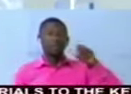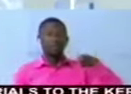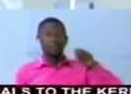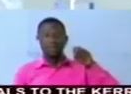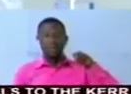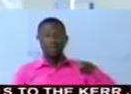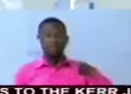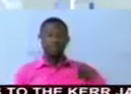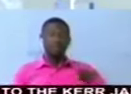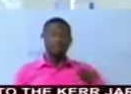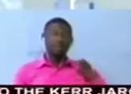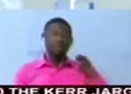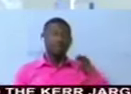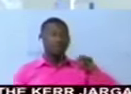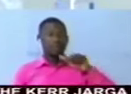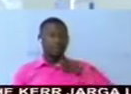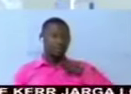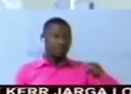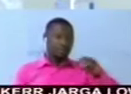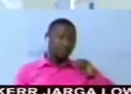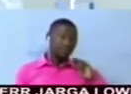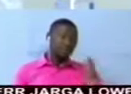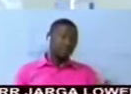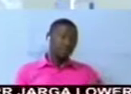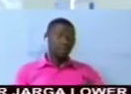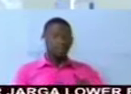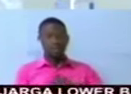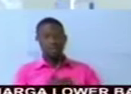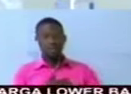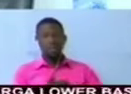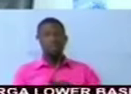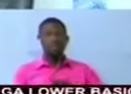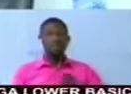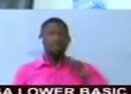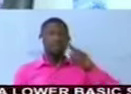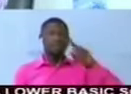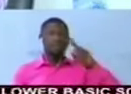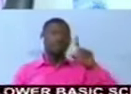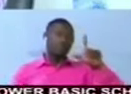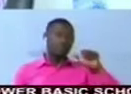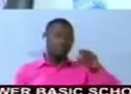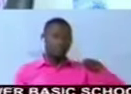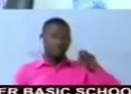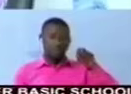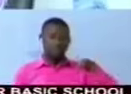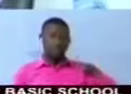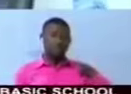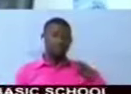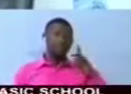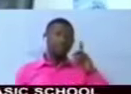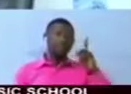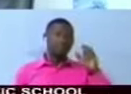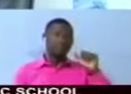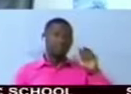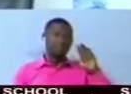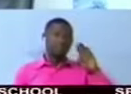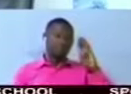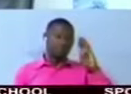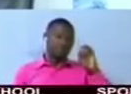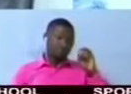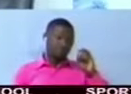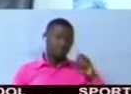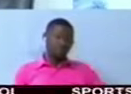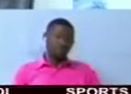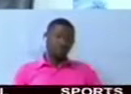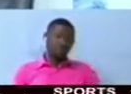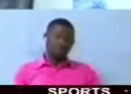Lamin Dabo Lamin Mane ak Lamin Dabo bokk nañ ci ñoom ñoom ñep all of them dañoy téwé parce que kérok ñoom ñep